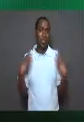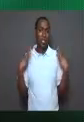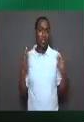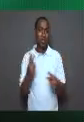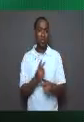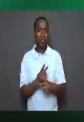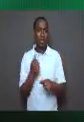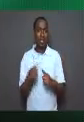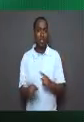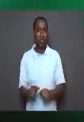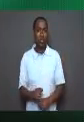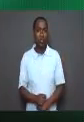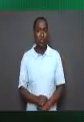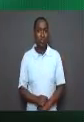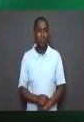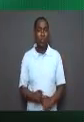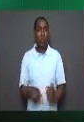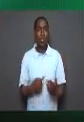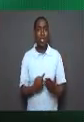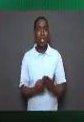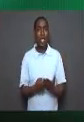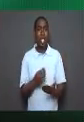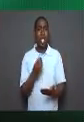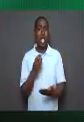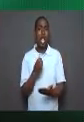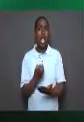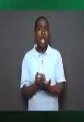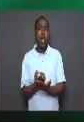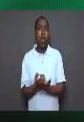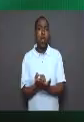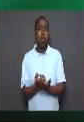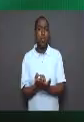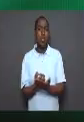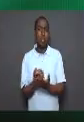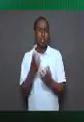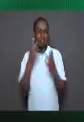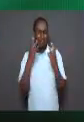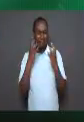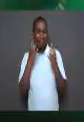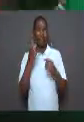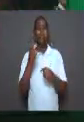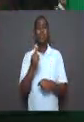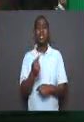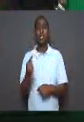care. This puts an economic strain on everyone.